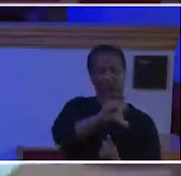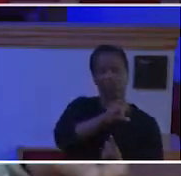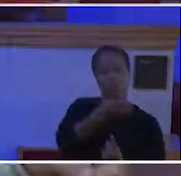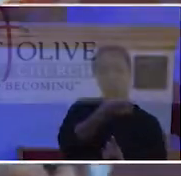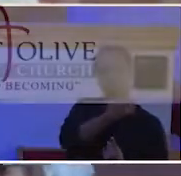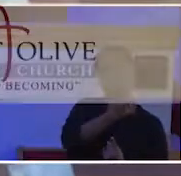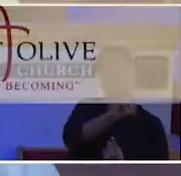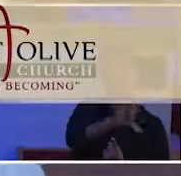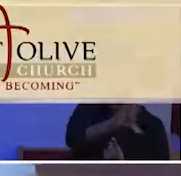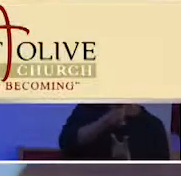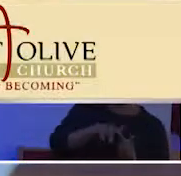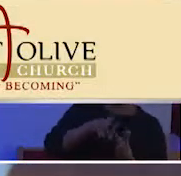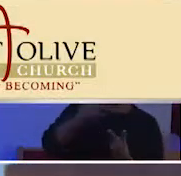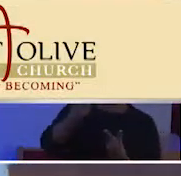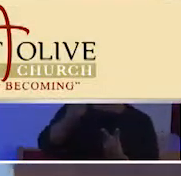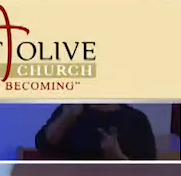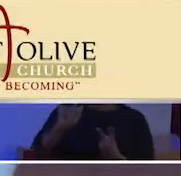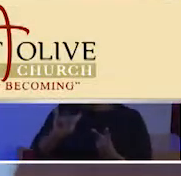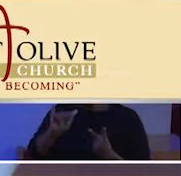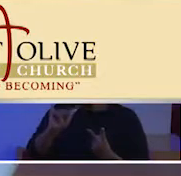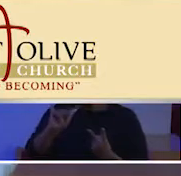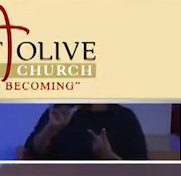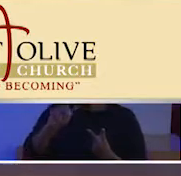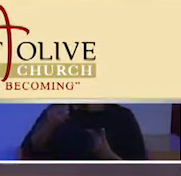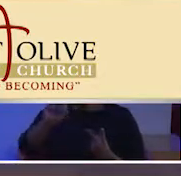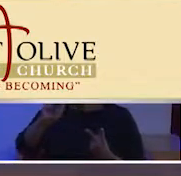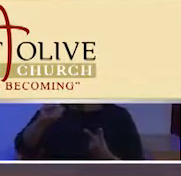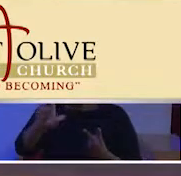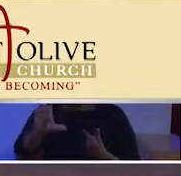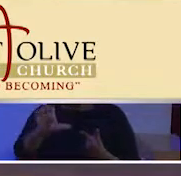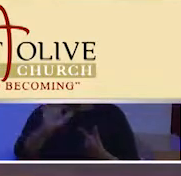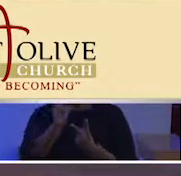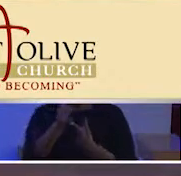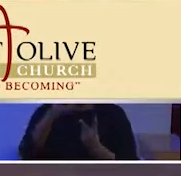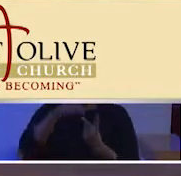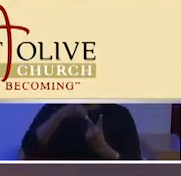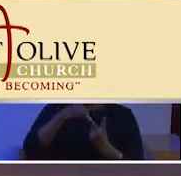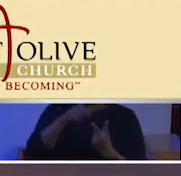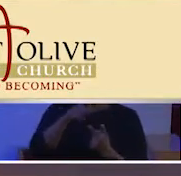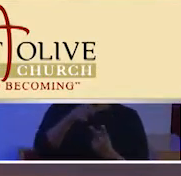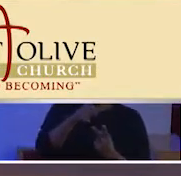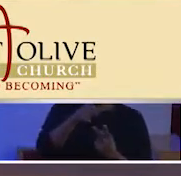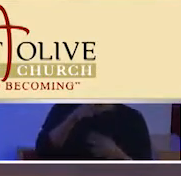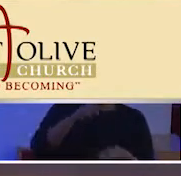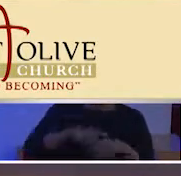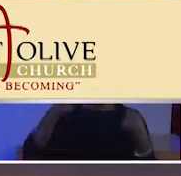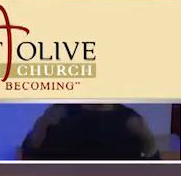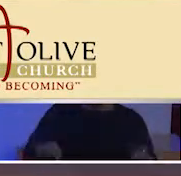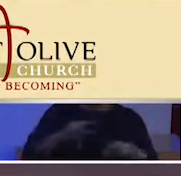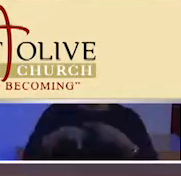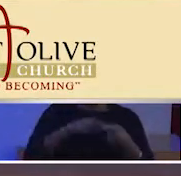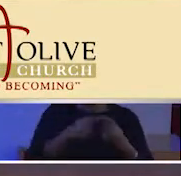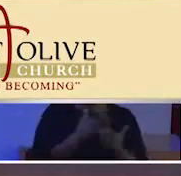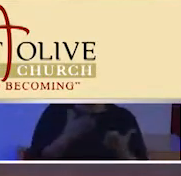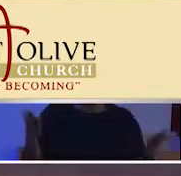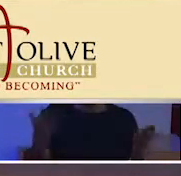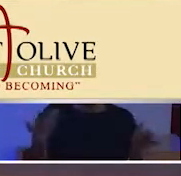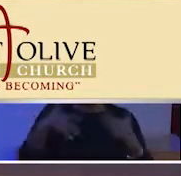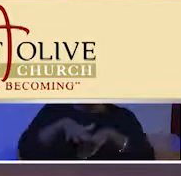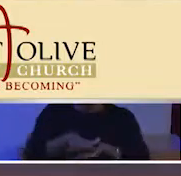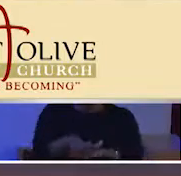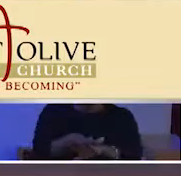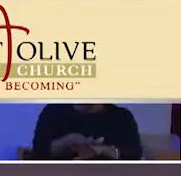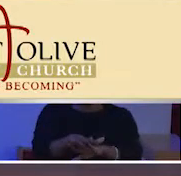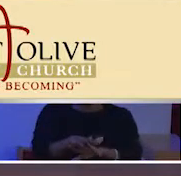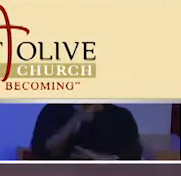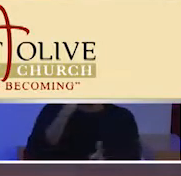a kairotic moment. Times happen when things rush together